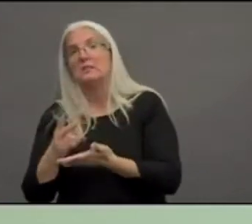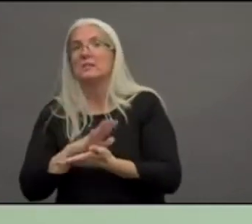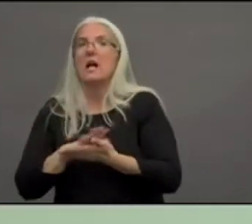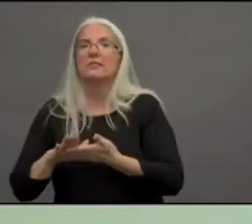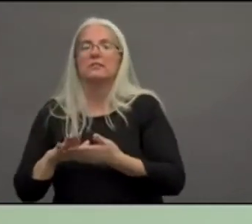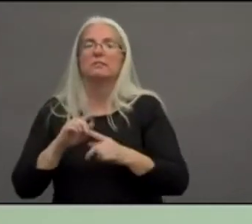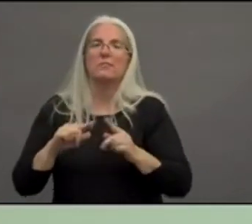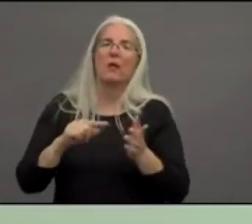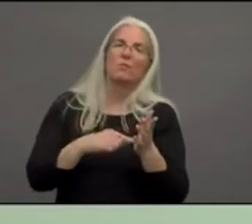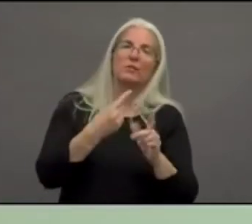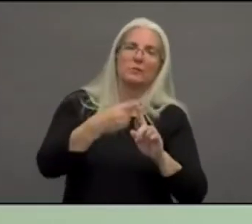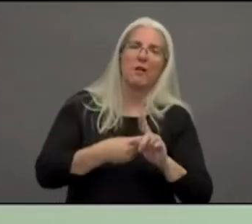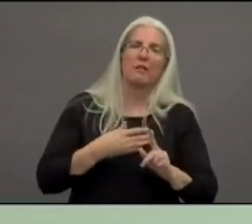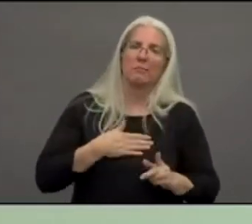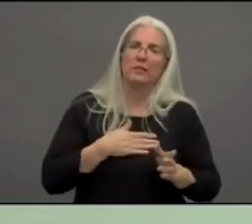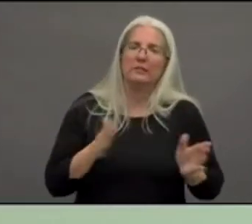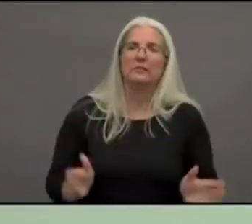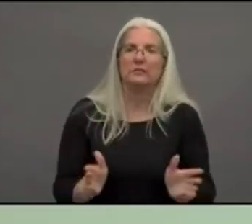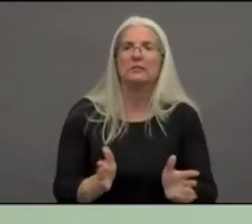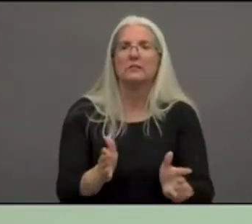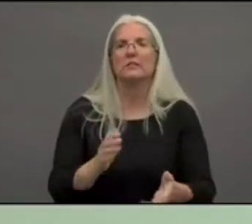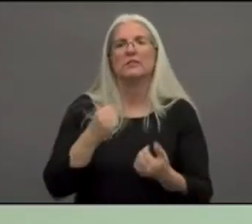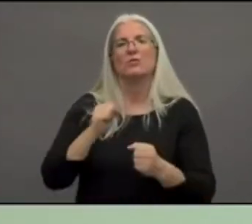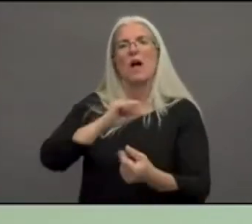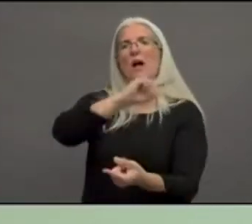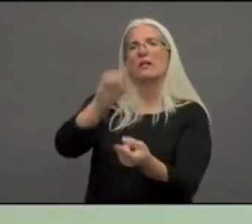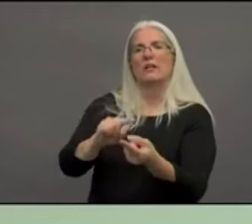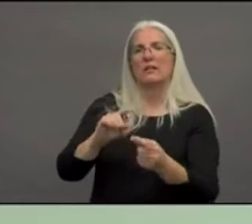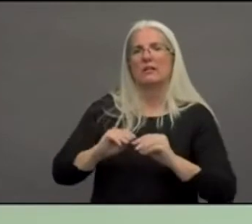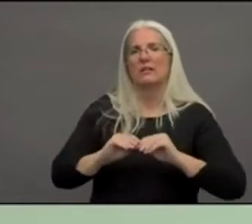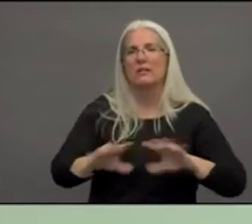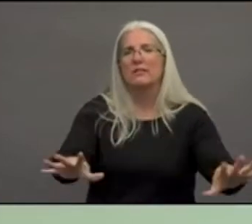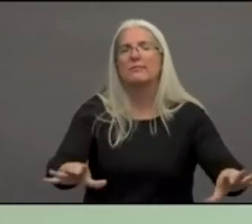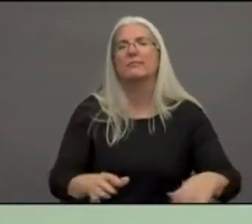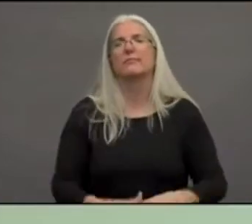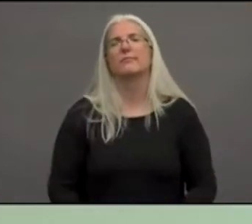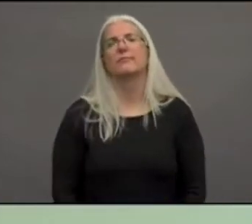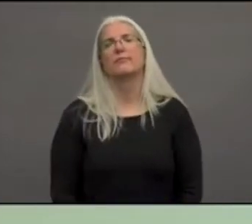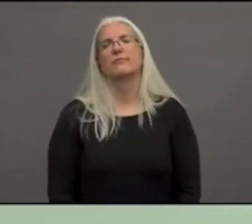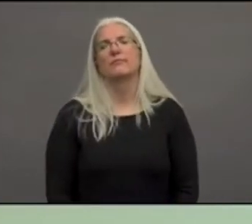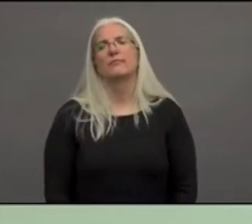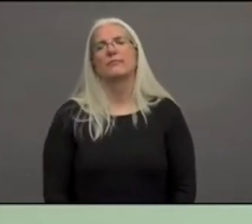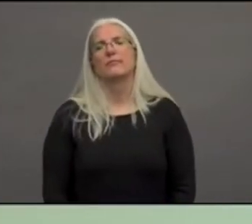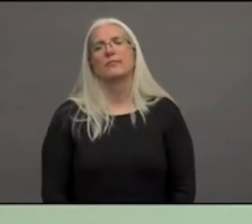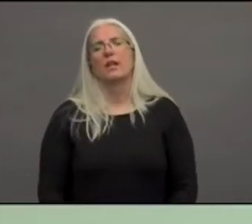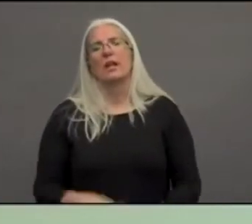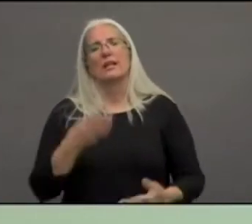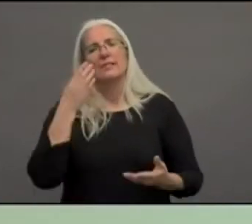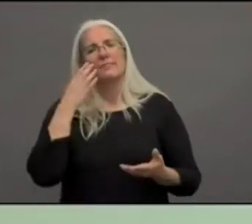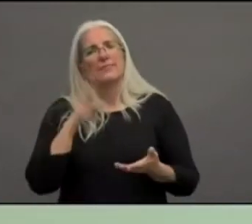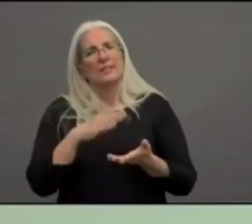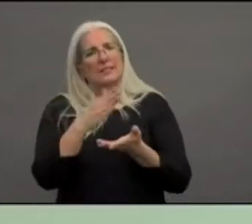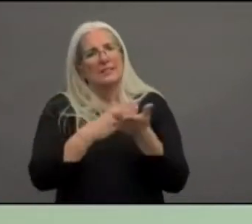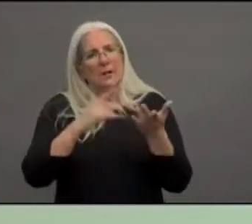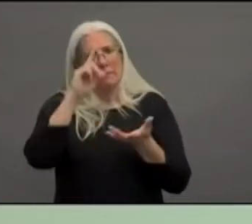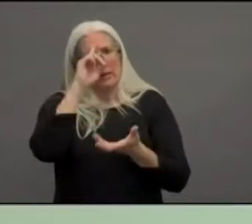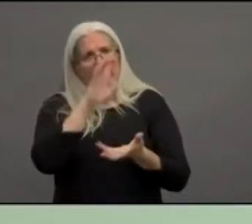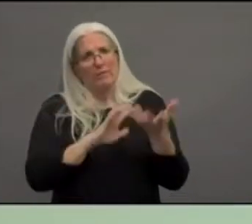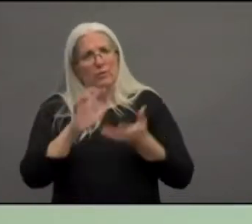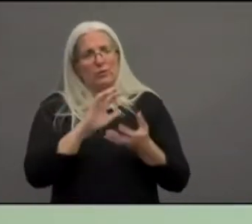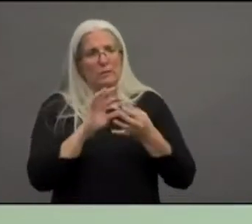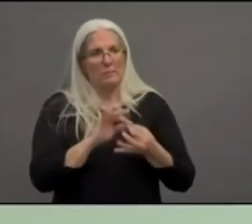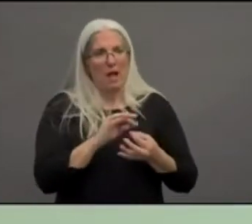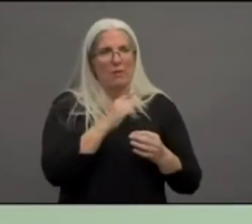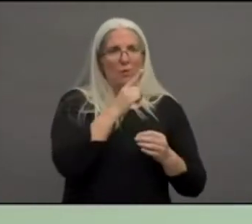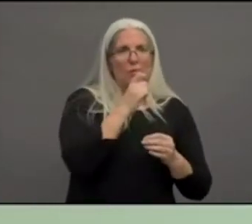question, there has been way too much confusion regarding who can get tested and whether the test is free or not. My question is, can